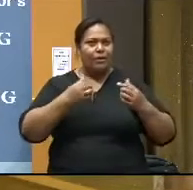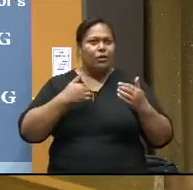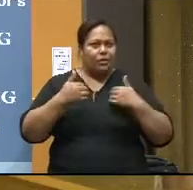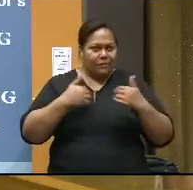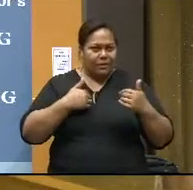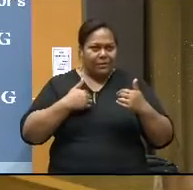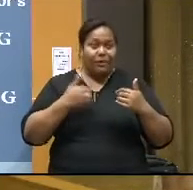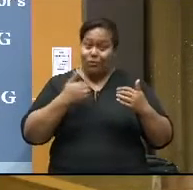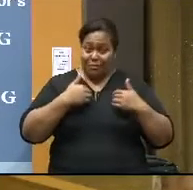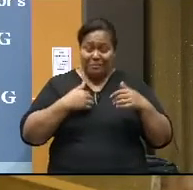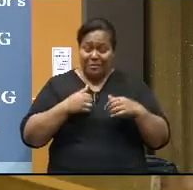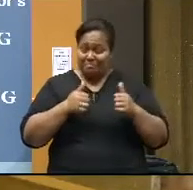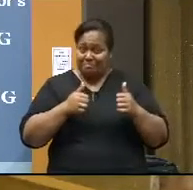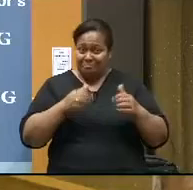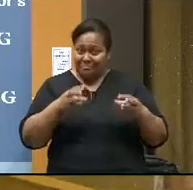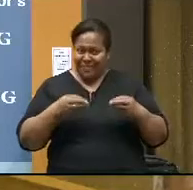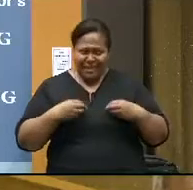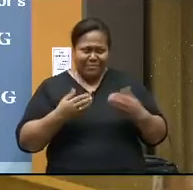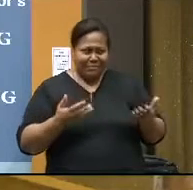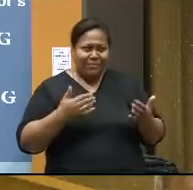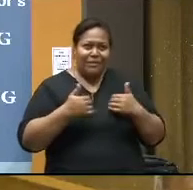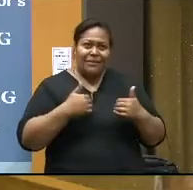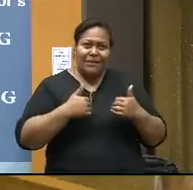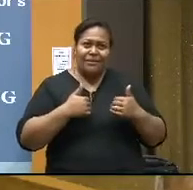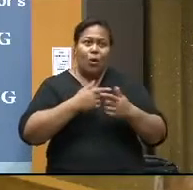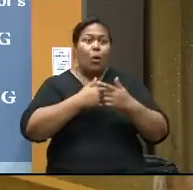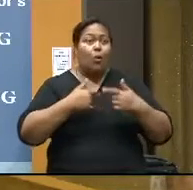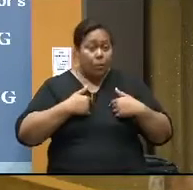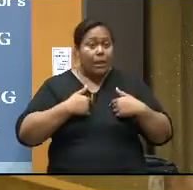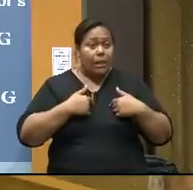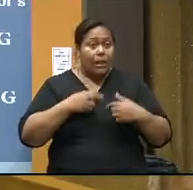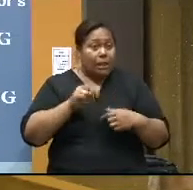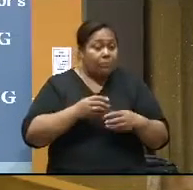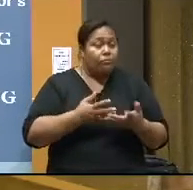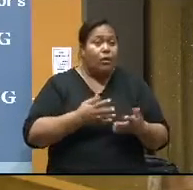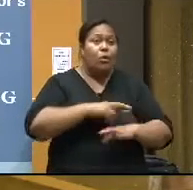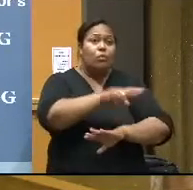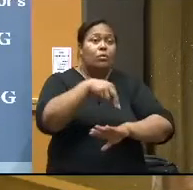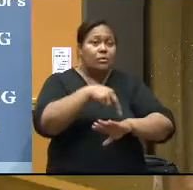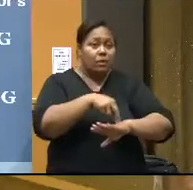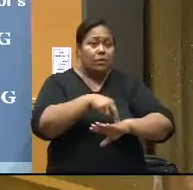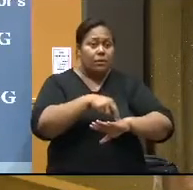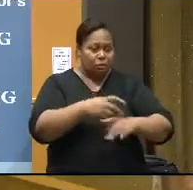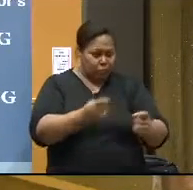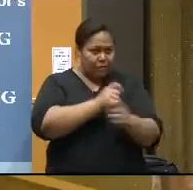an exceptional university. We owe it to the region to transform USP into a great